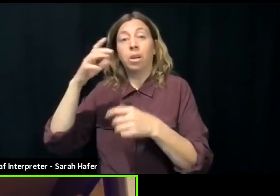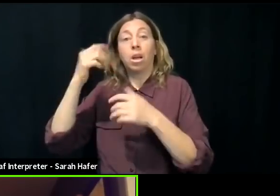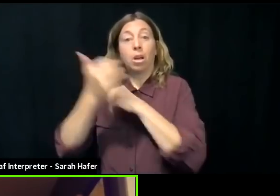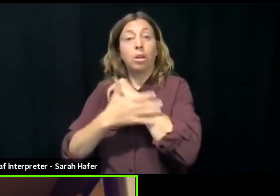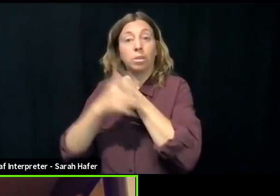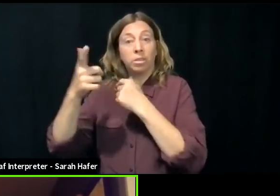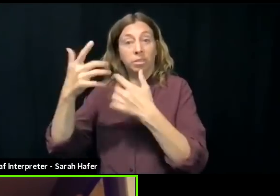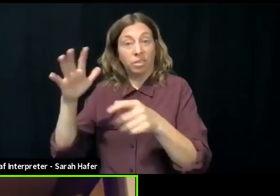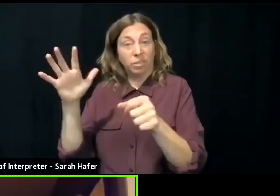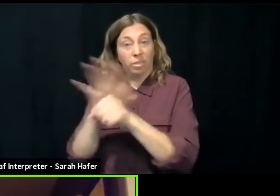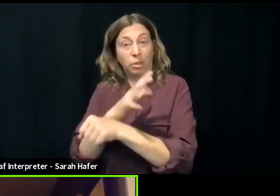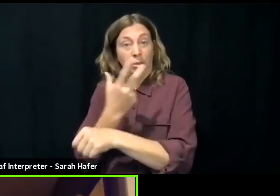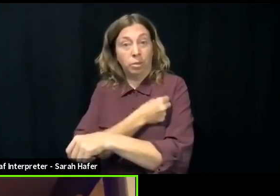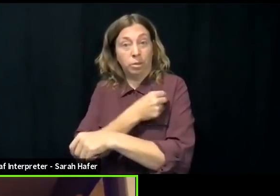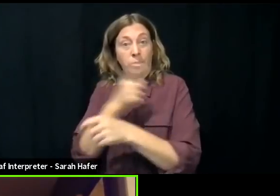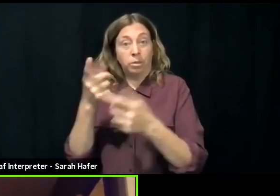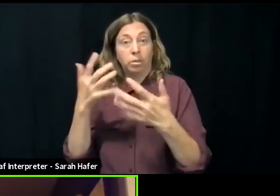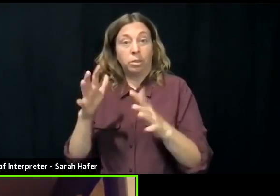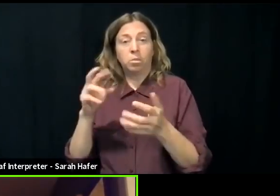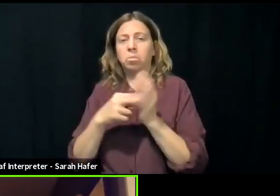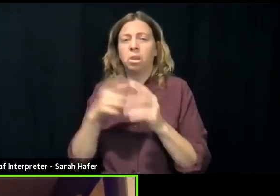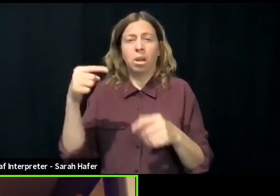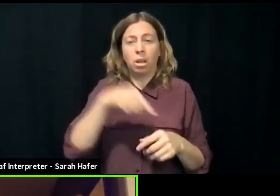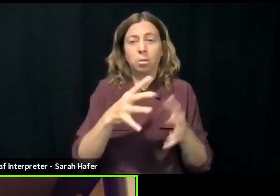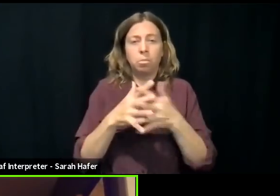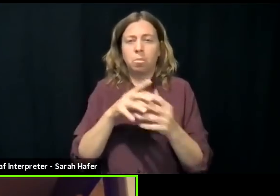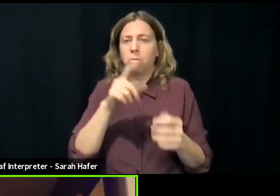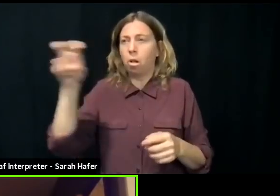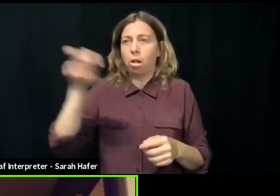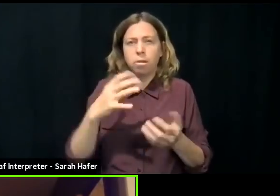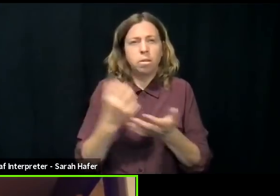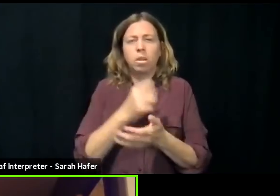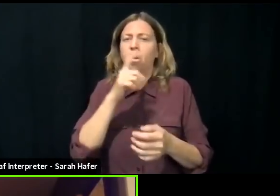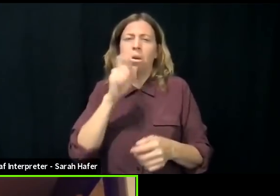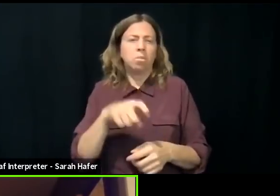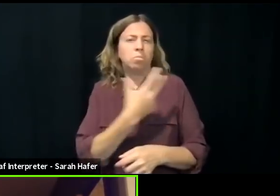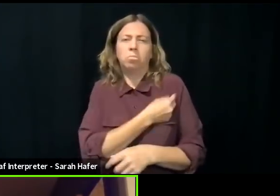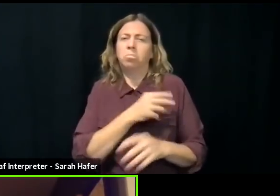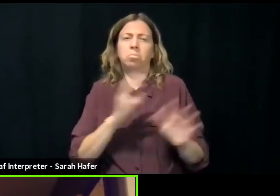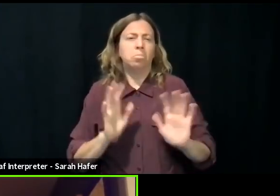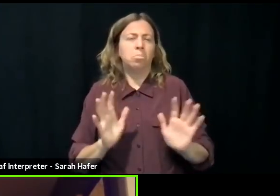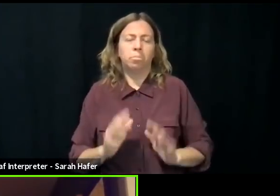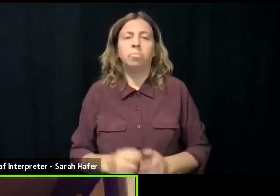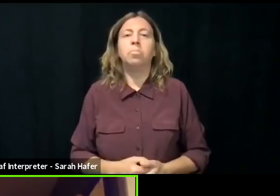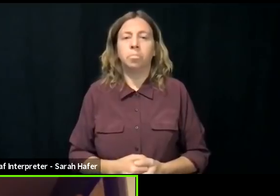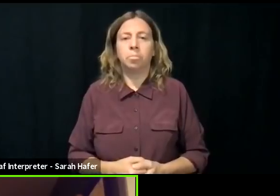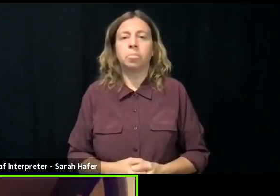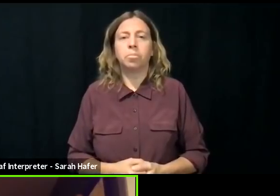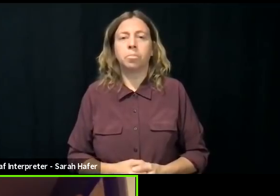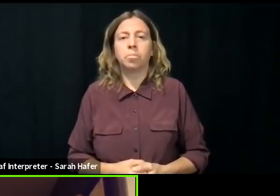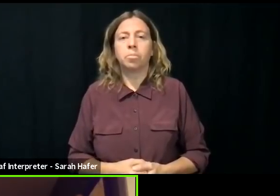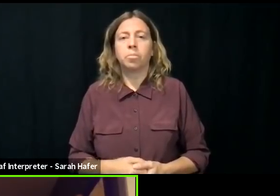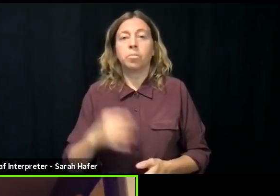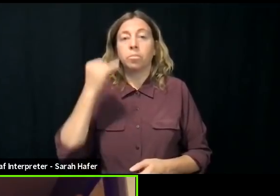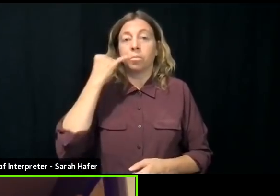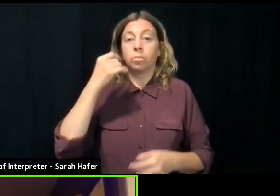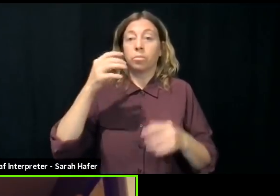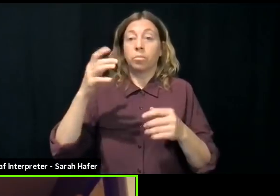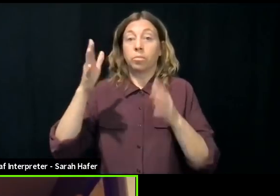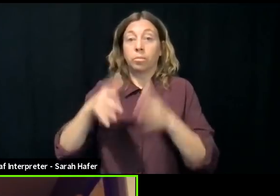get revaccinated when you're here. If someone doesn't want to restart a series using like